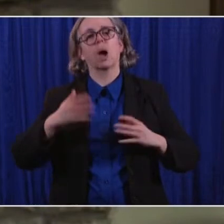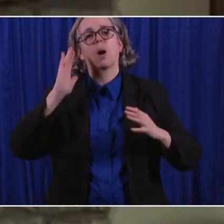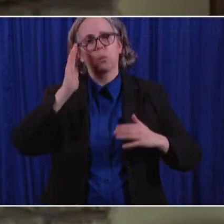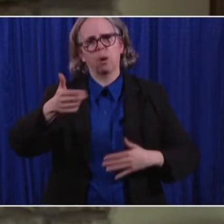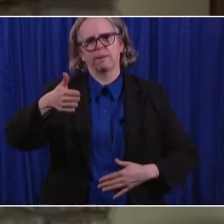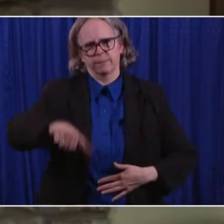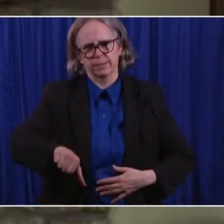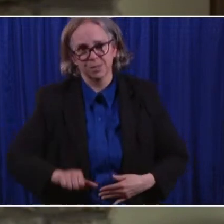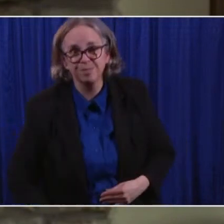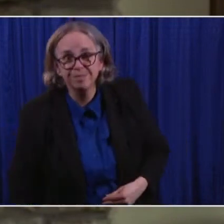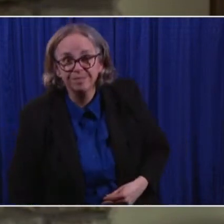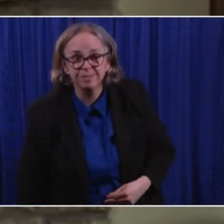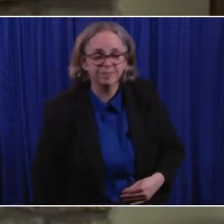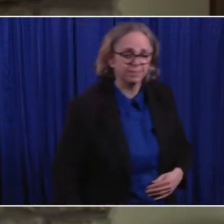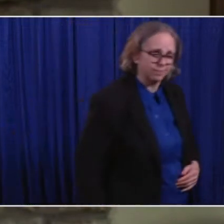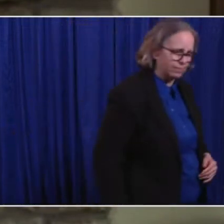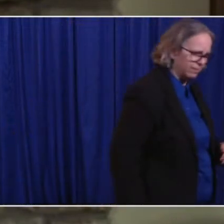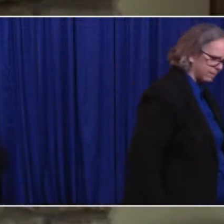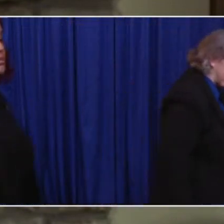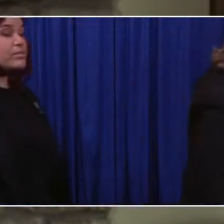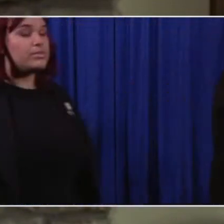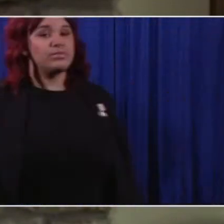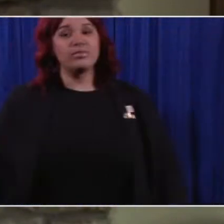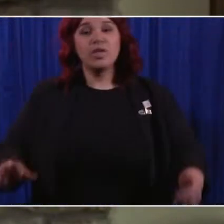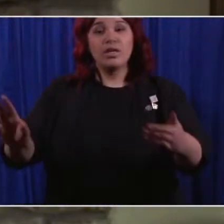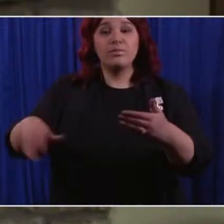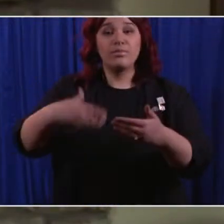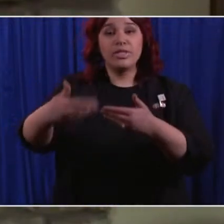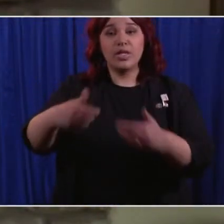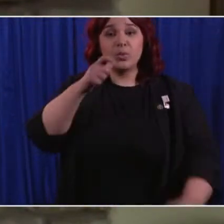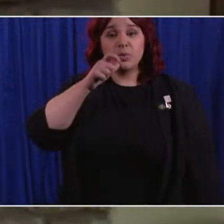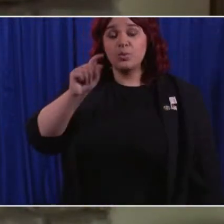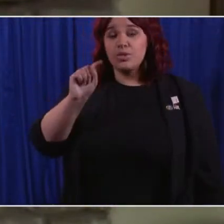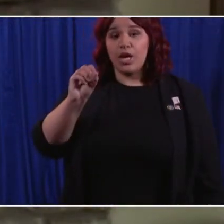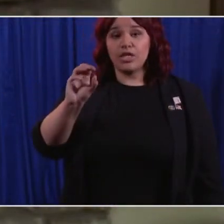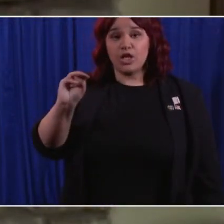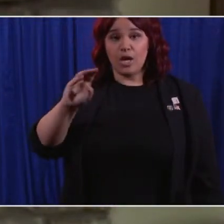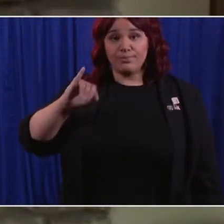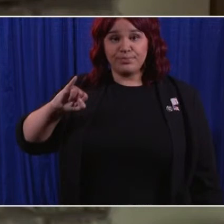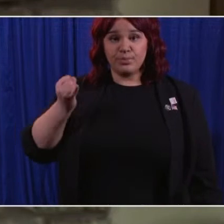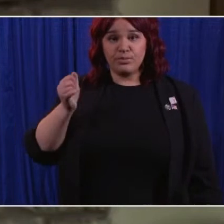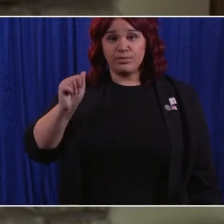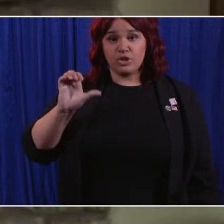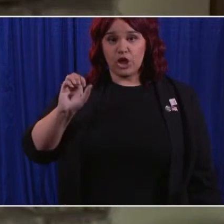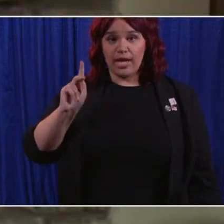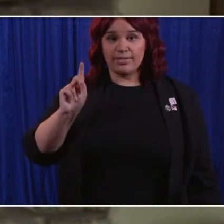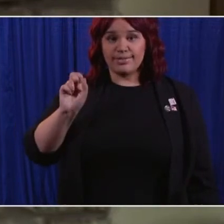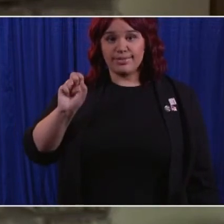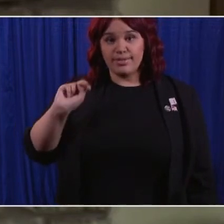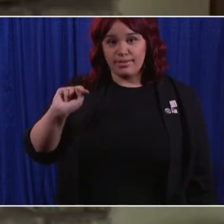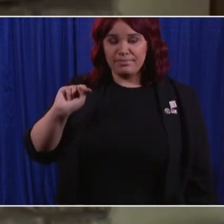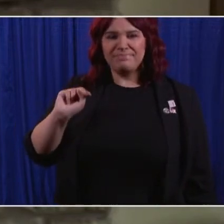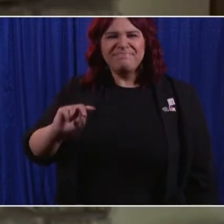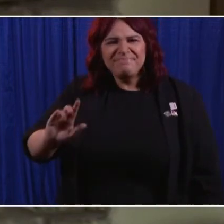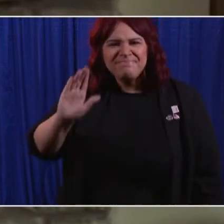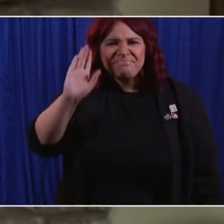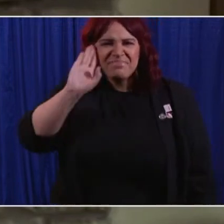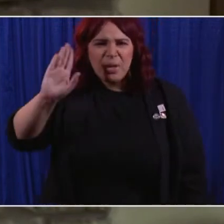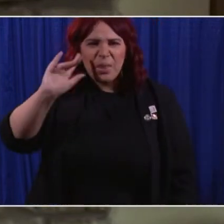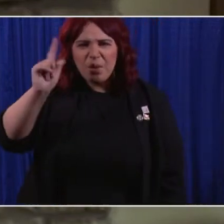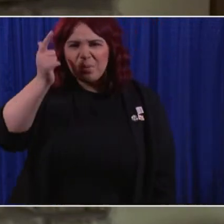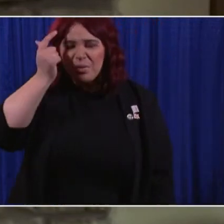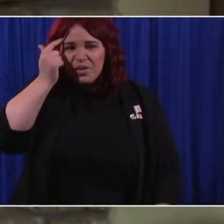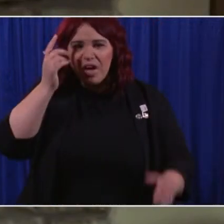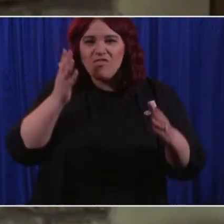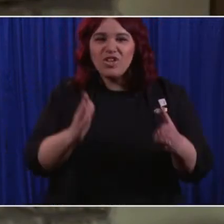Next question is from Tom Jackson at the Sandusky Register. Hey, Tom. Hi, Governor. Governor, my favorite